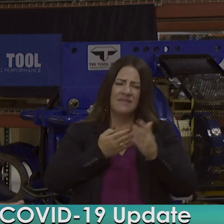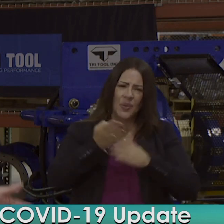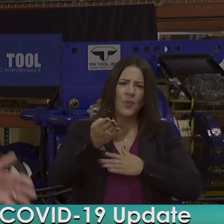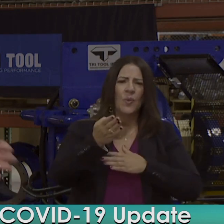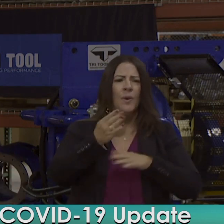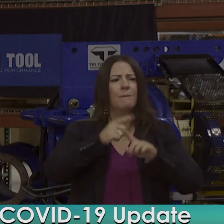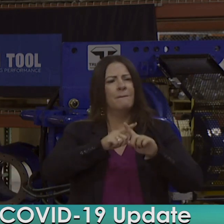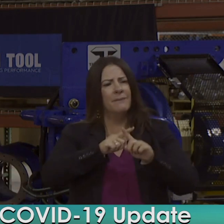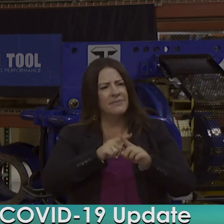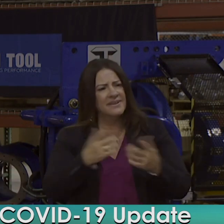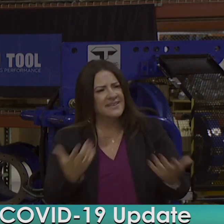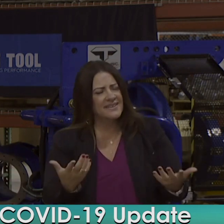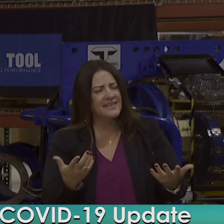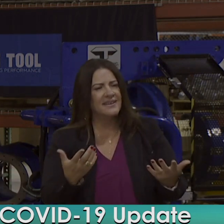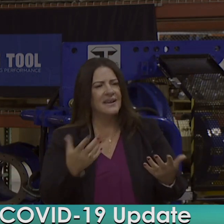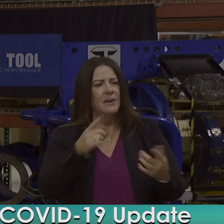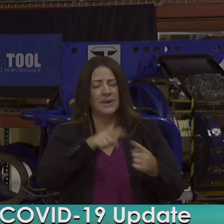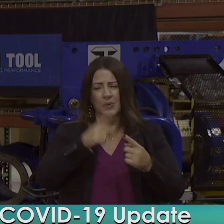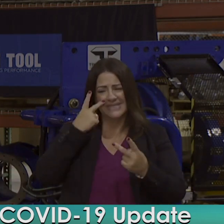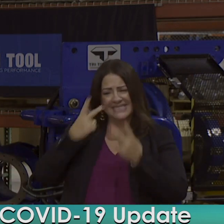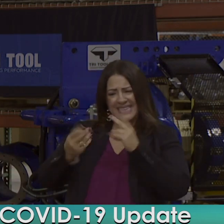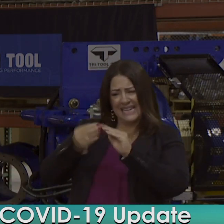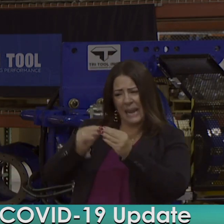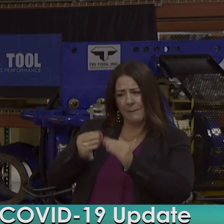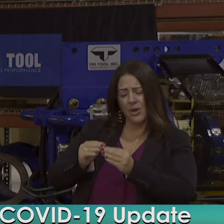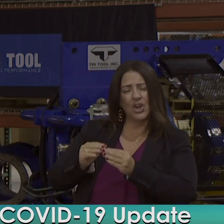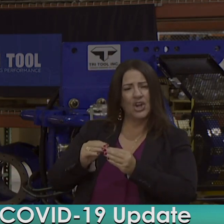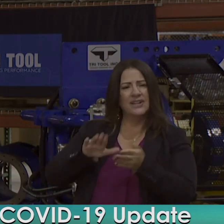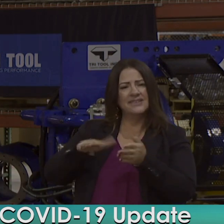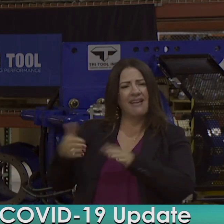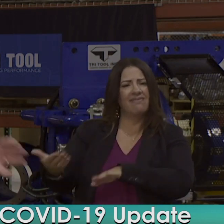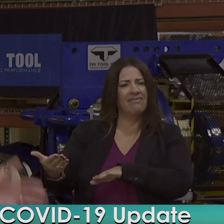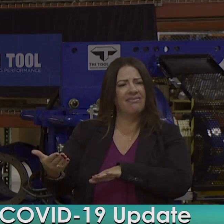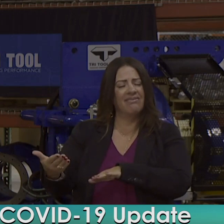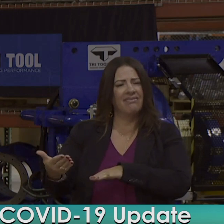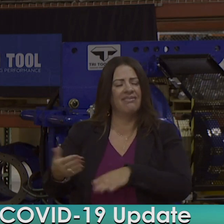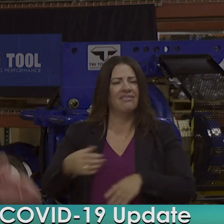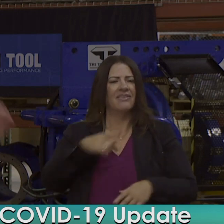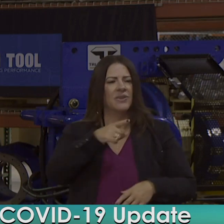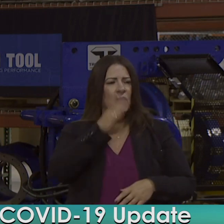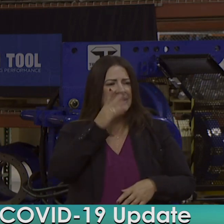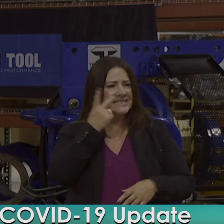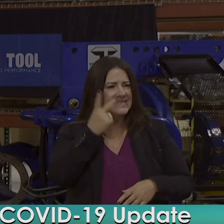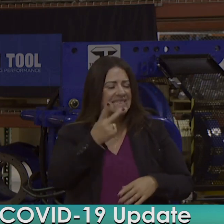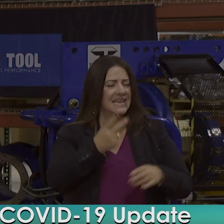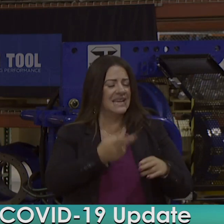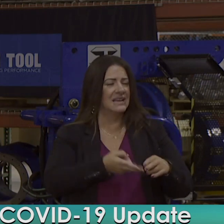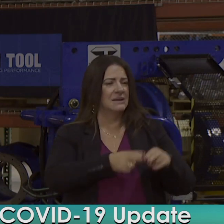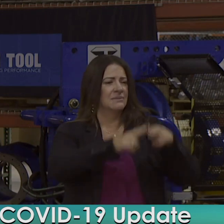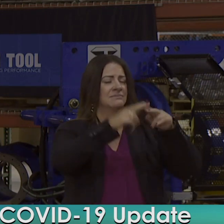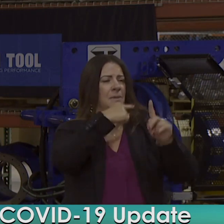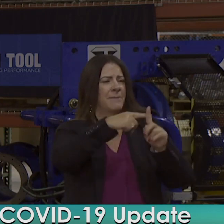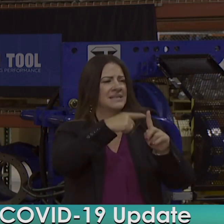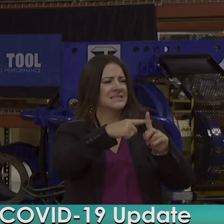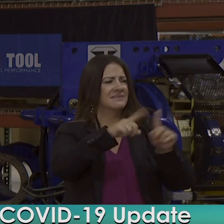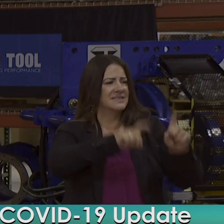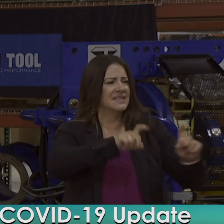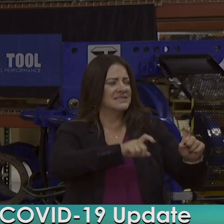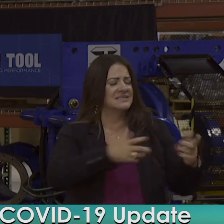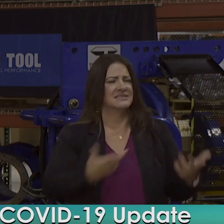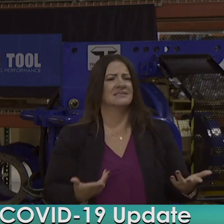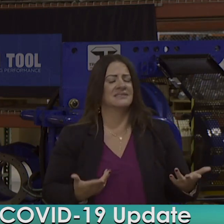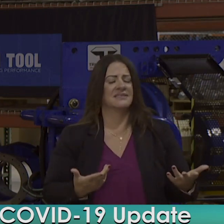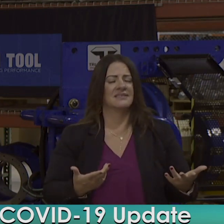will see with the death rates, they're lagging. You will see with these positivity rates going up in the last week or